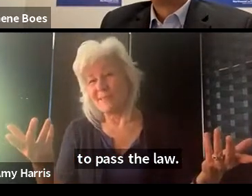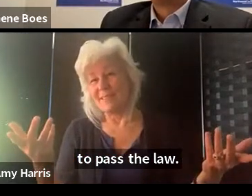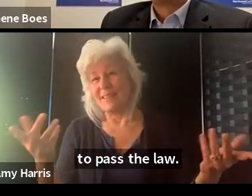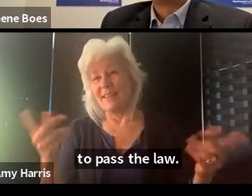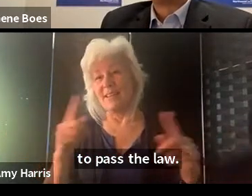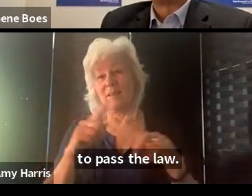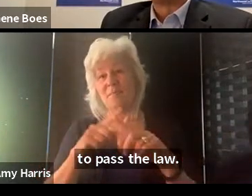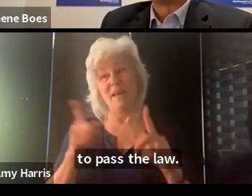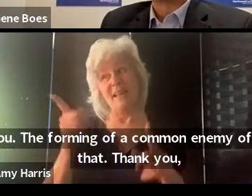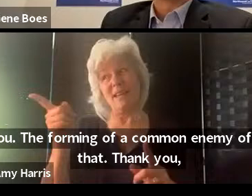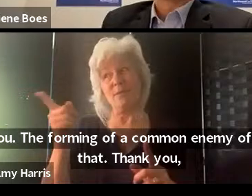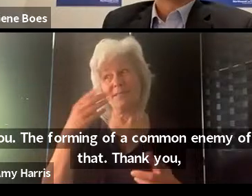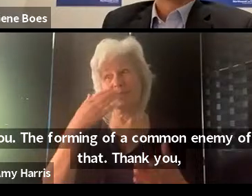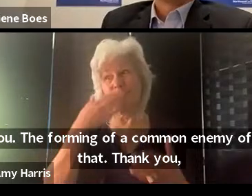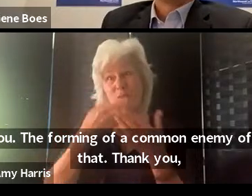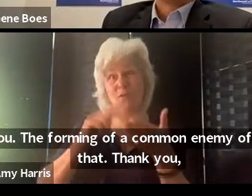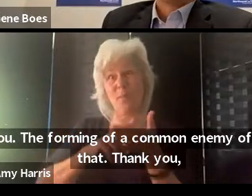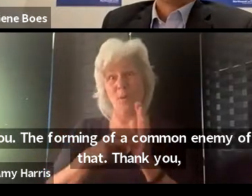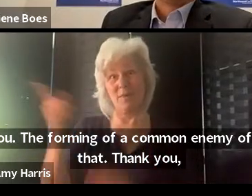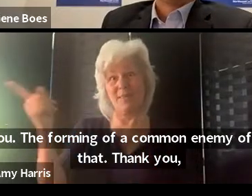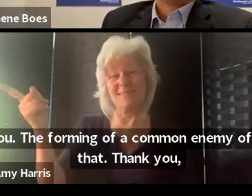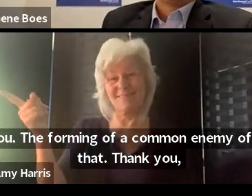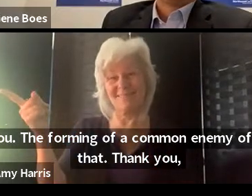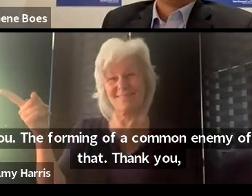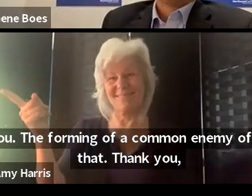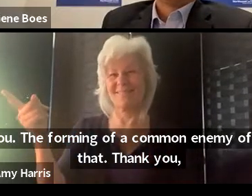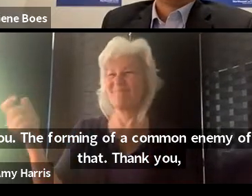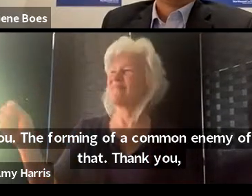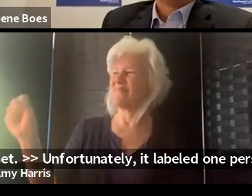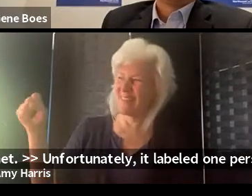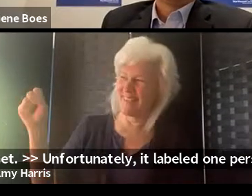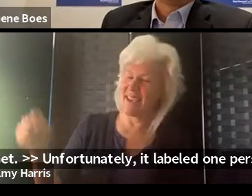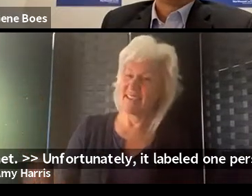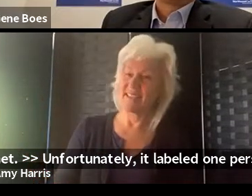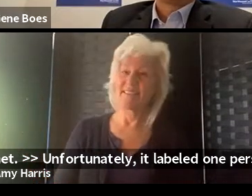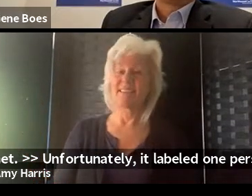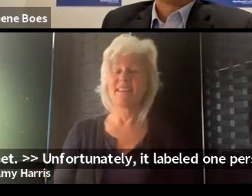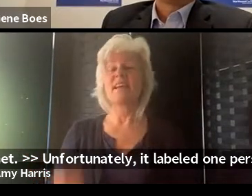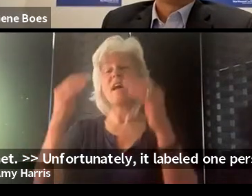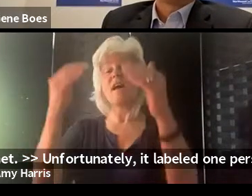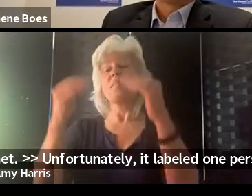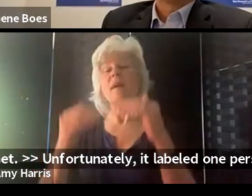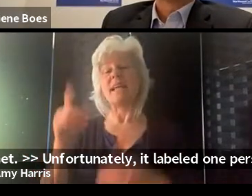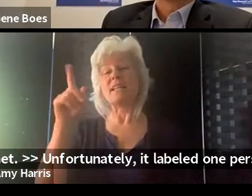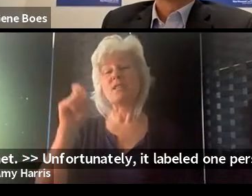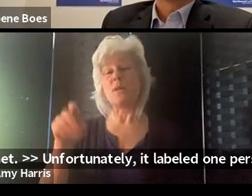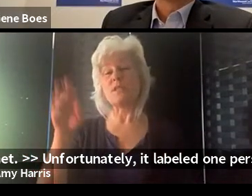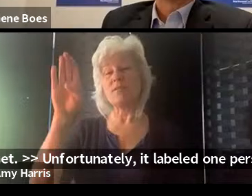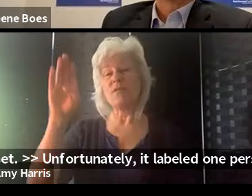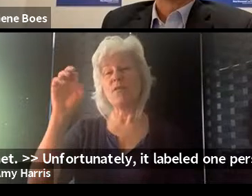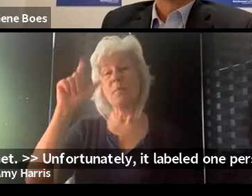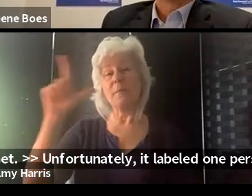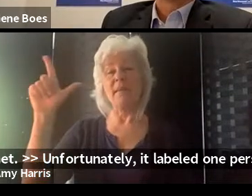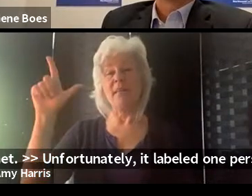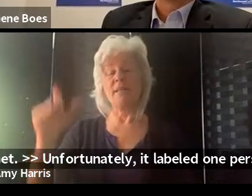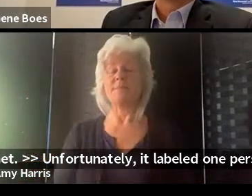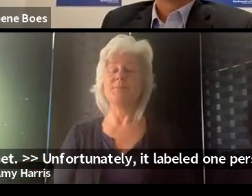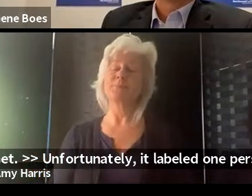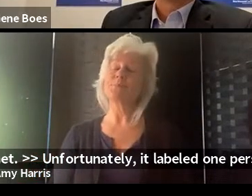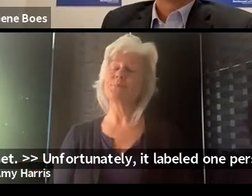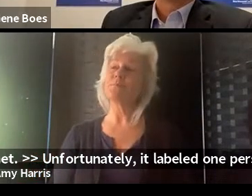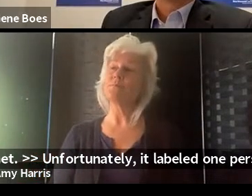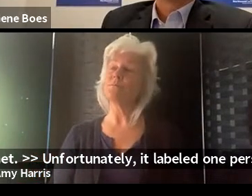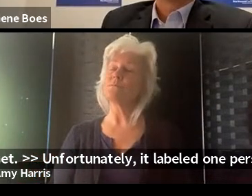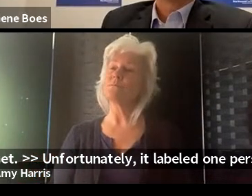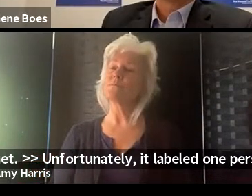he served his purpose. A purpose. Absolutely. My next question is for Bill Dassault.